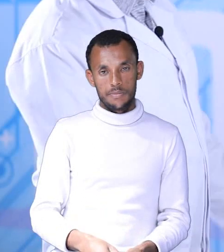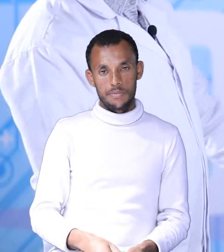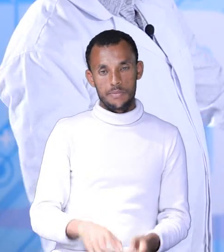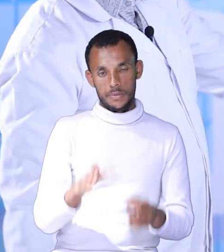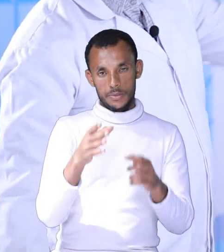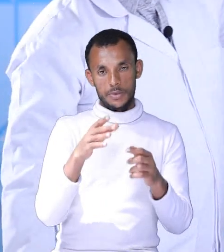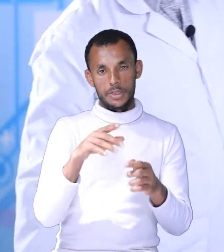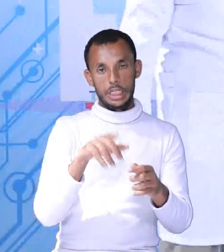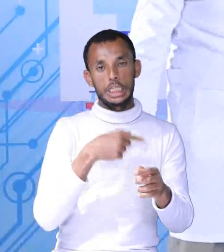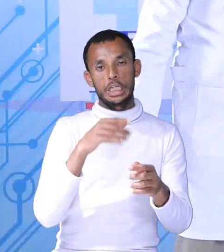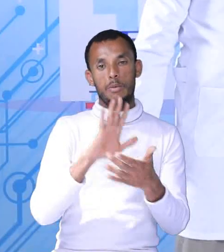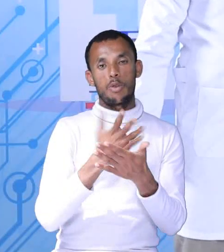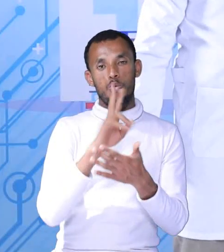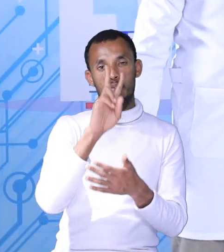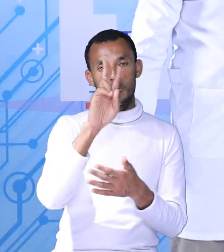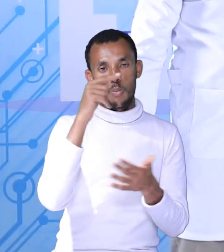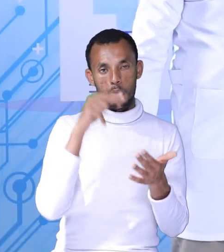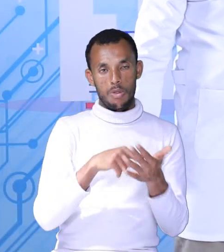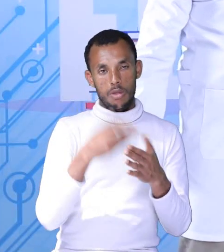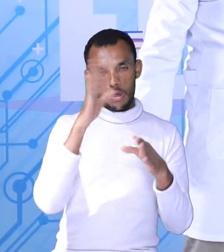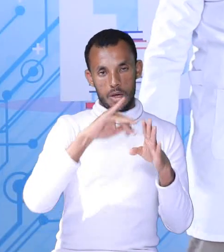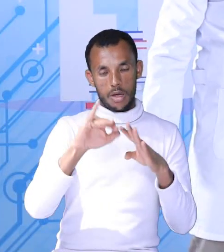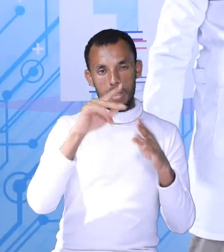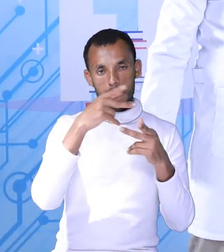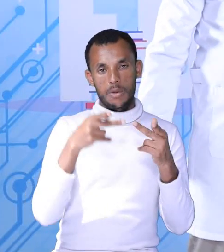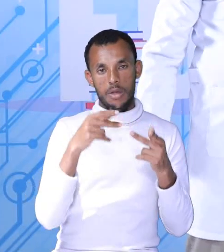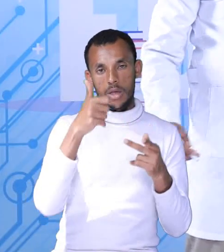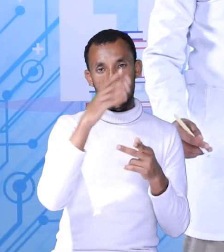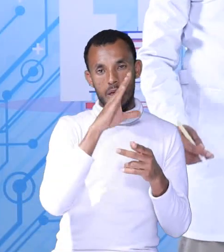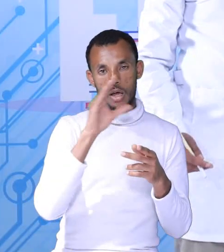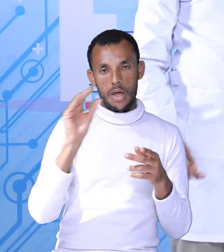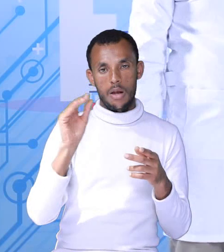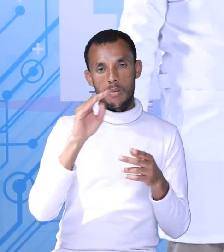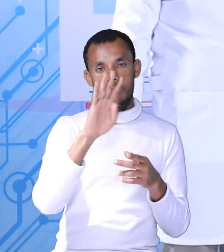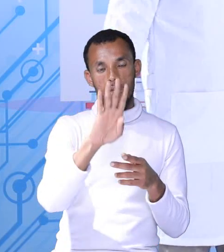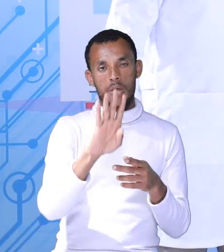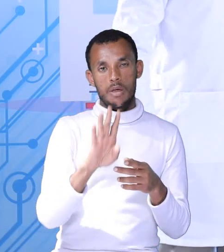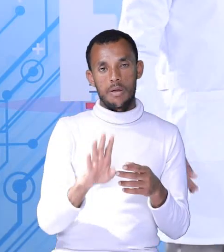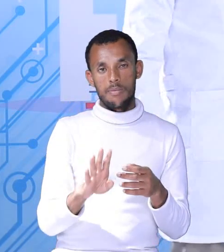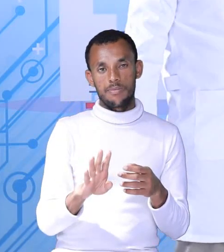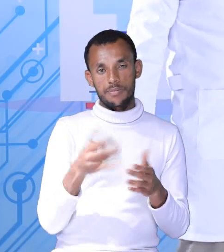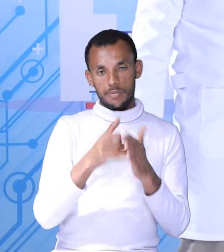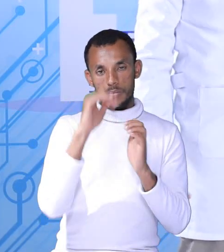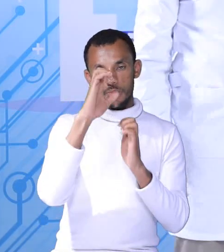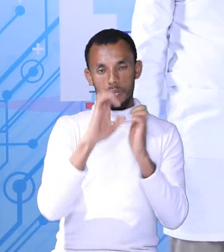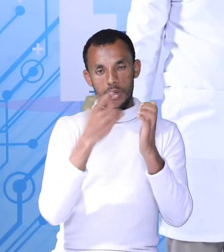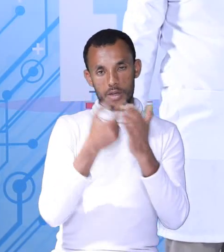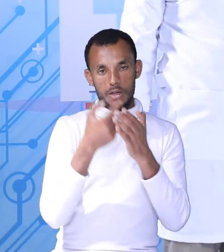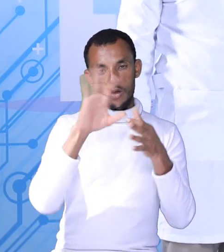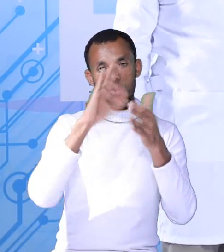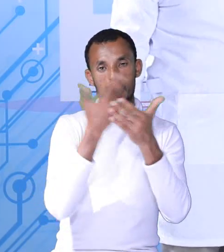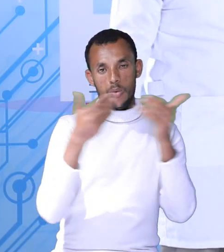the distance between 2 points in space A and B is evaluated using this